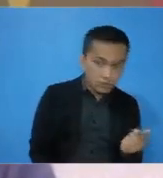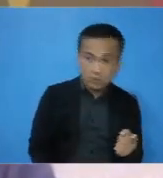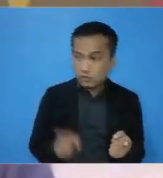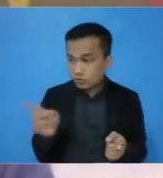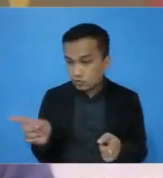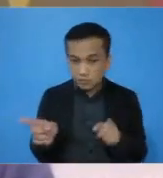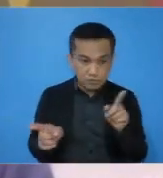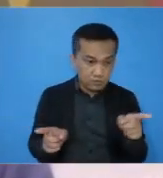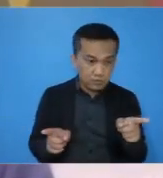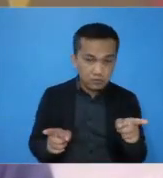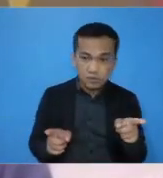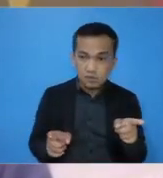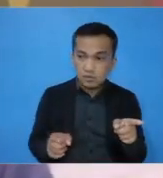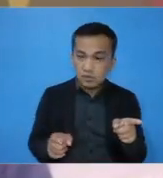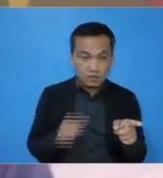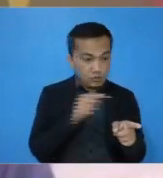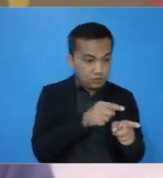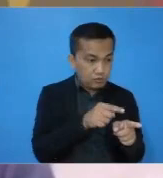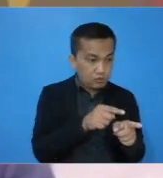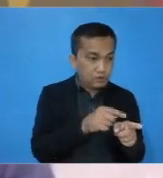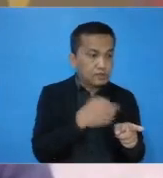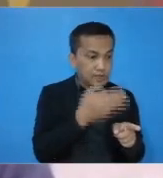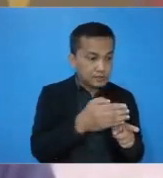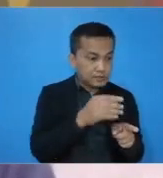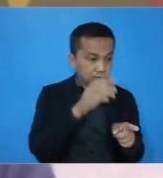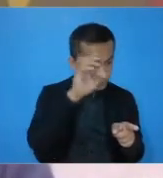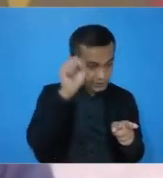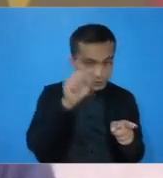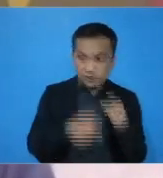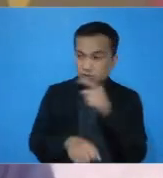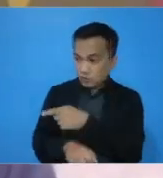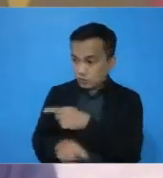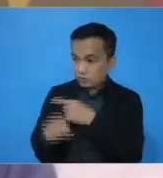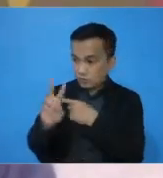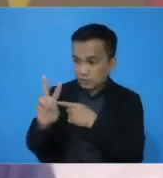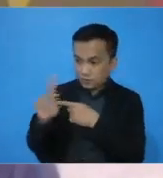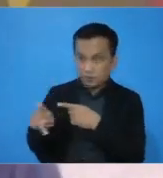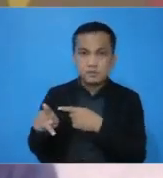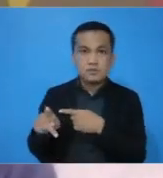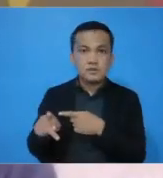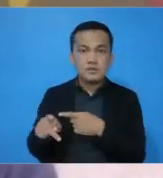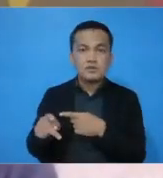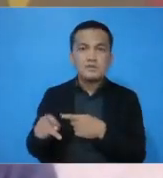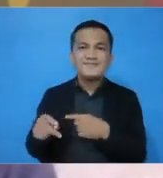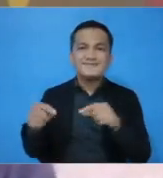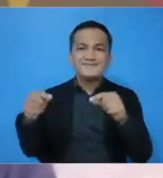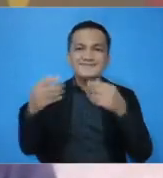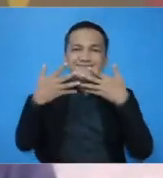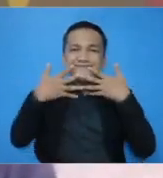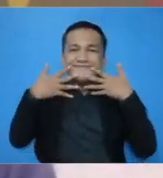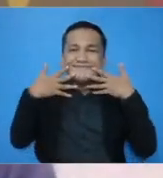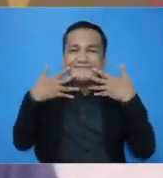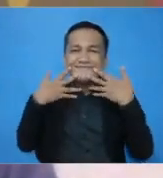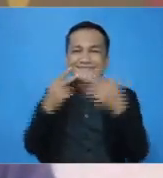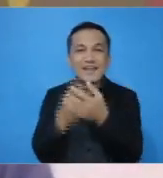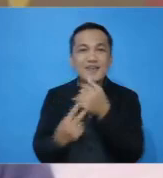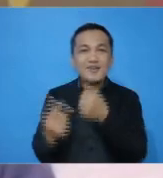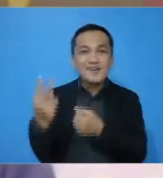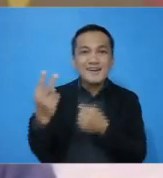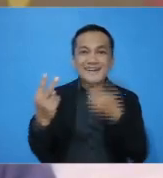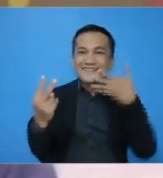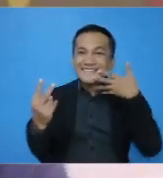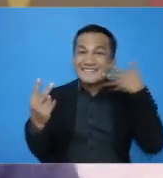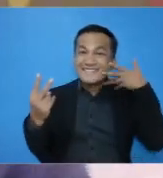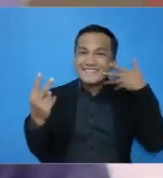next president and vice president. They both gave the sweetest smile. Oh, the sweetest smile